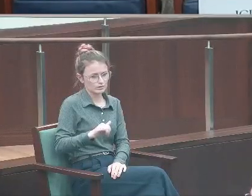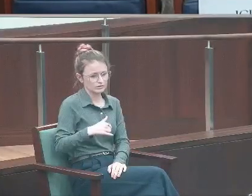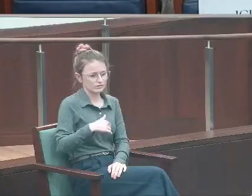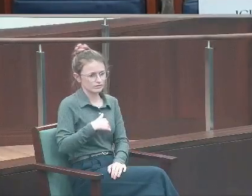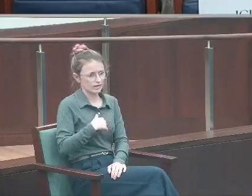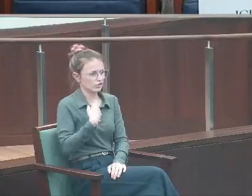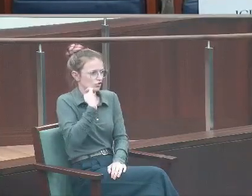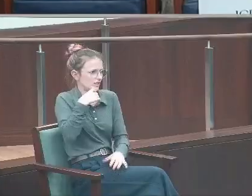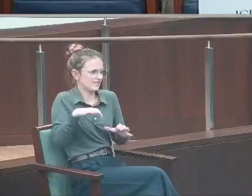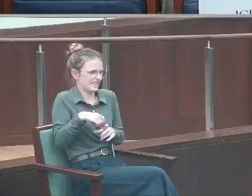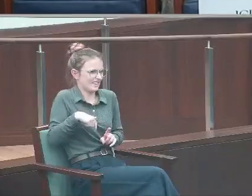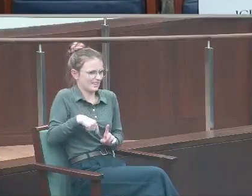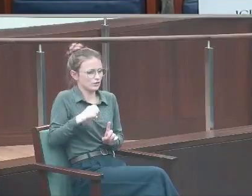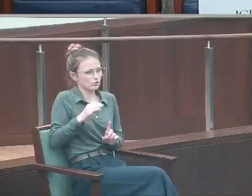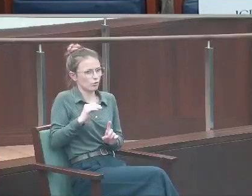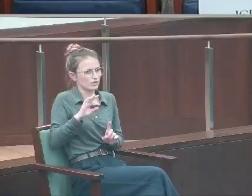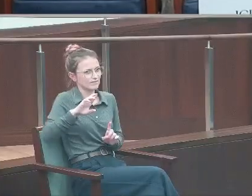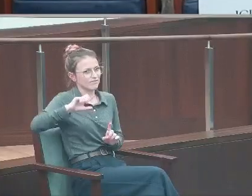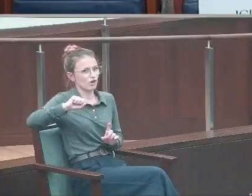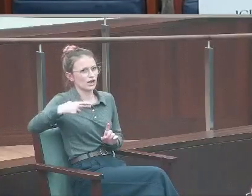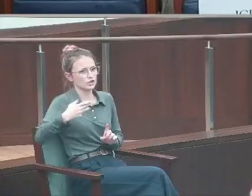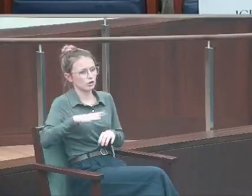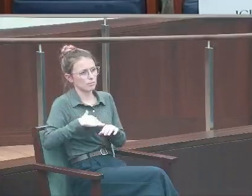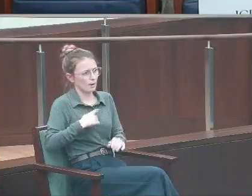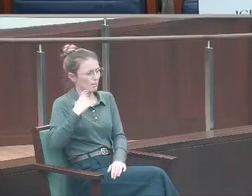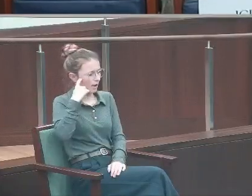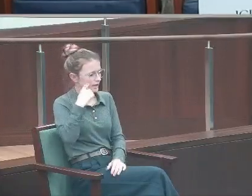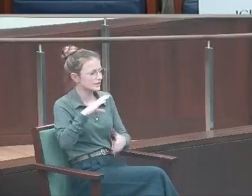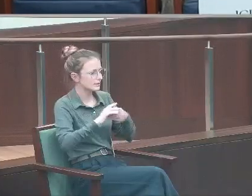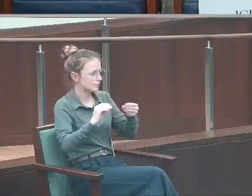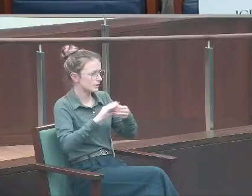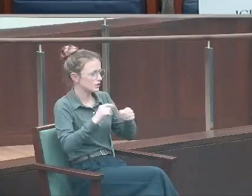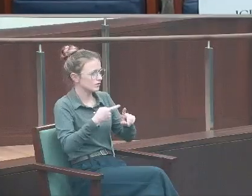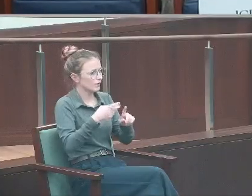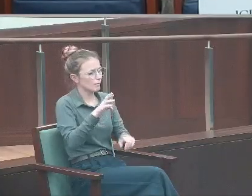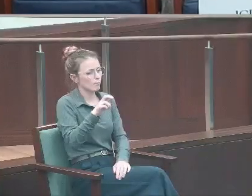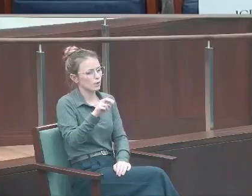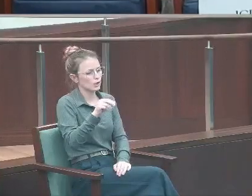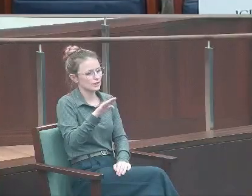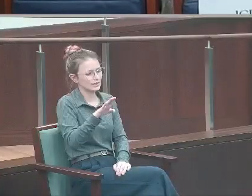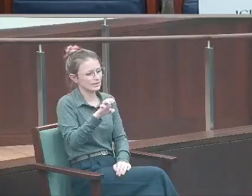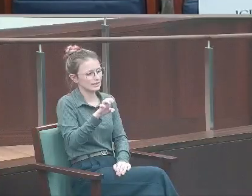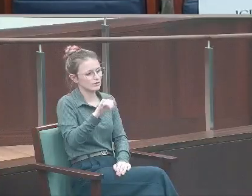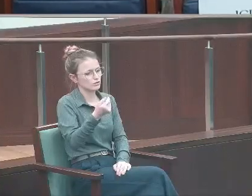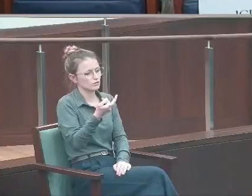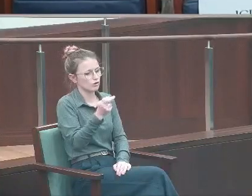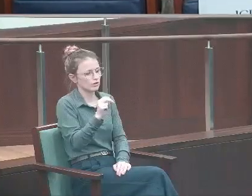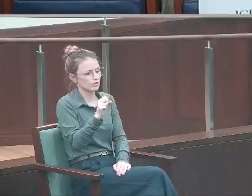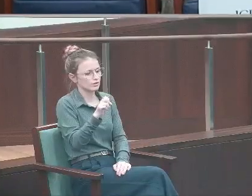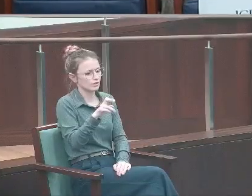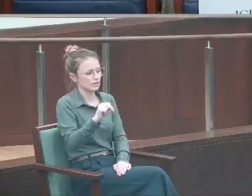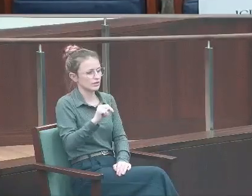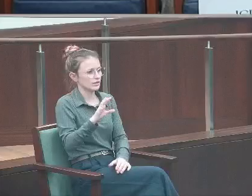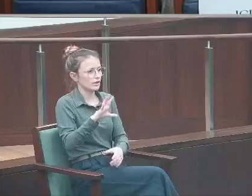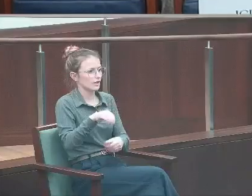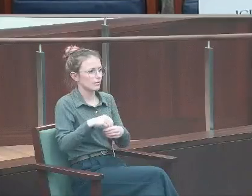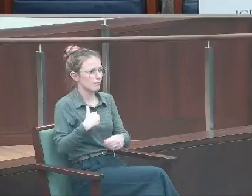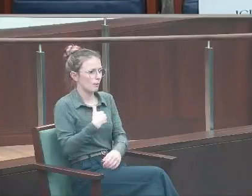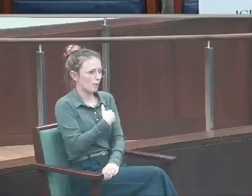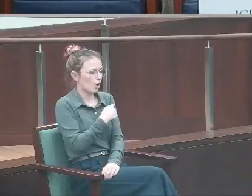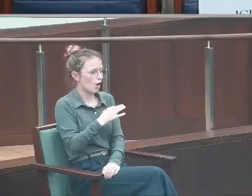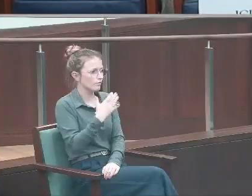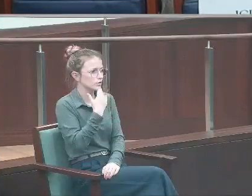mind. It was actually a speech given by Bernice Johnson Regan, who is one of the members of Sweet Honey in the Rock.